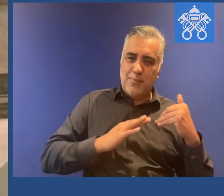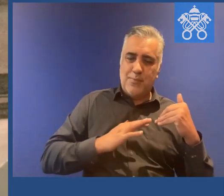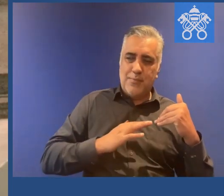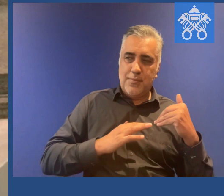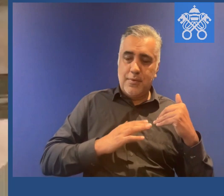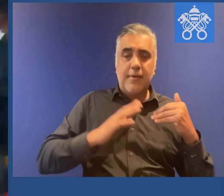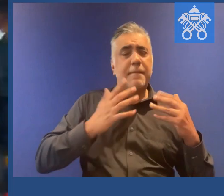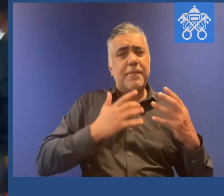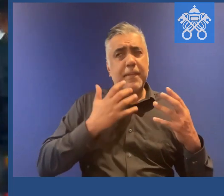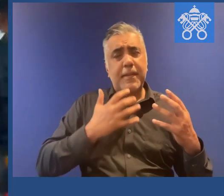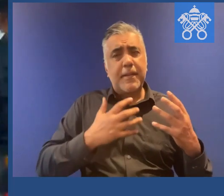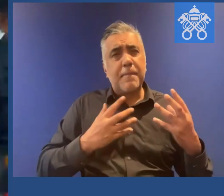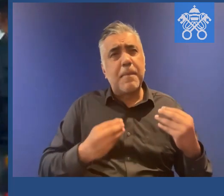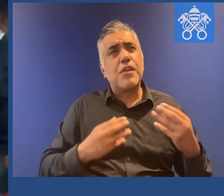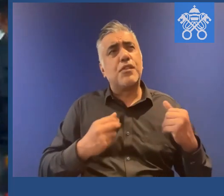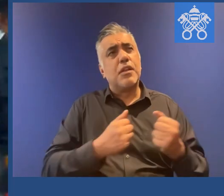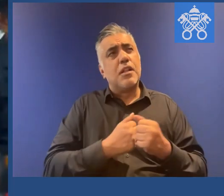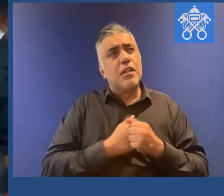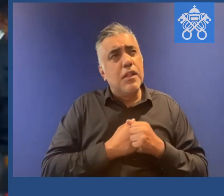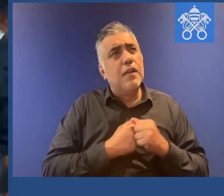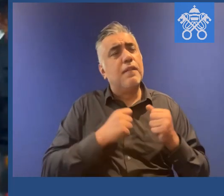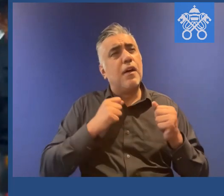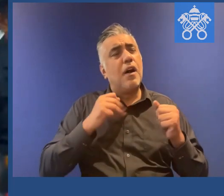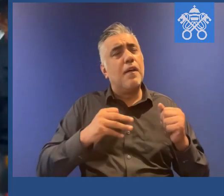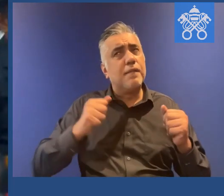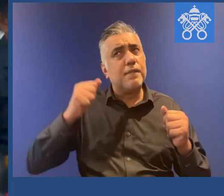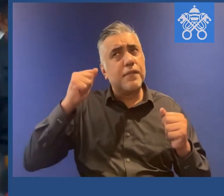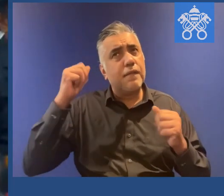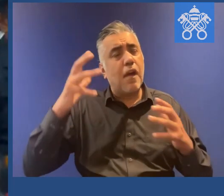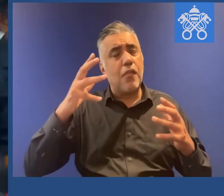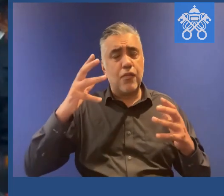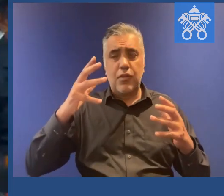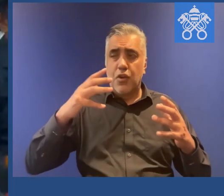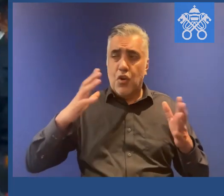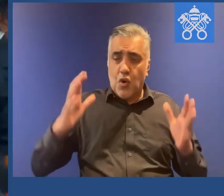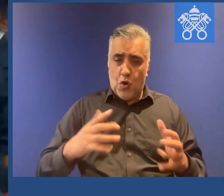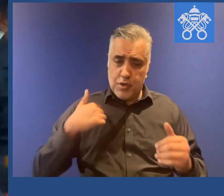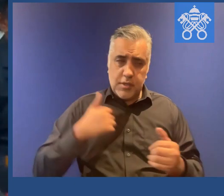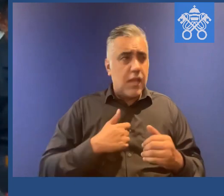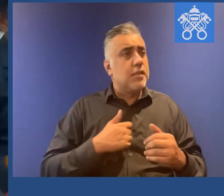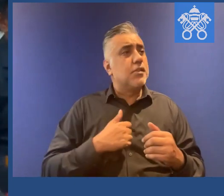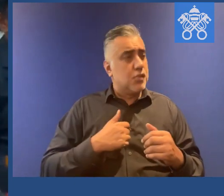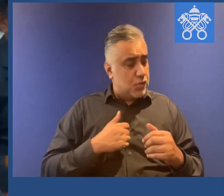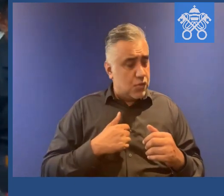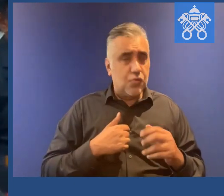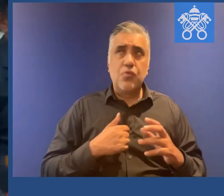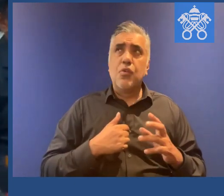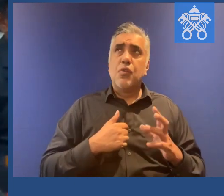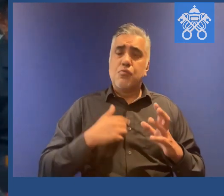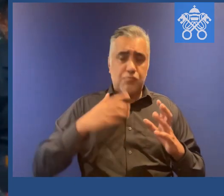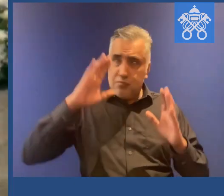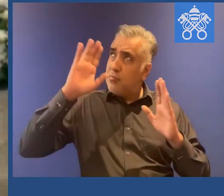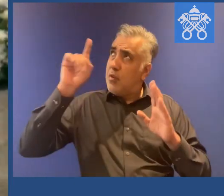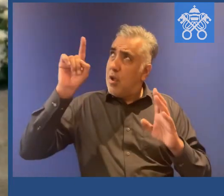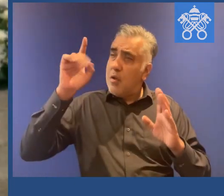The compassionate and merciful love of the Father urges us to commit ourselves to the service of